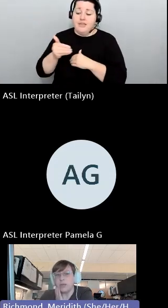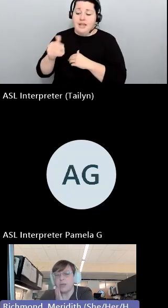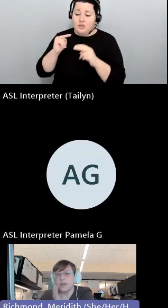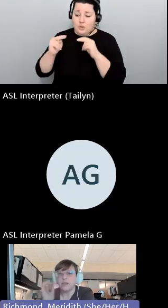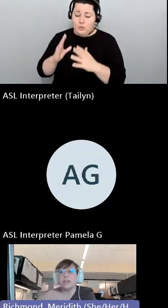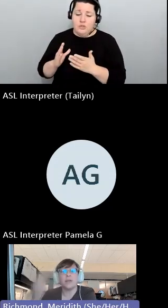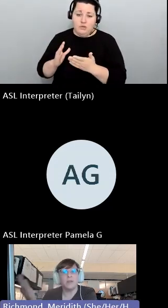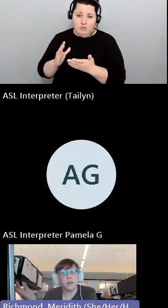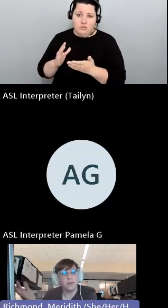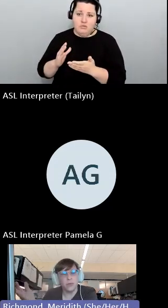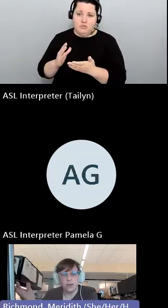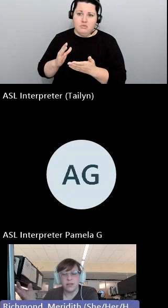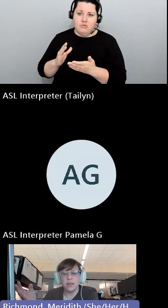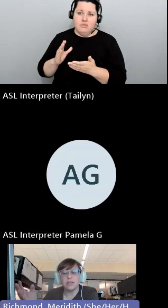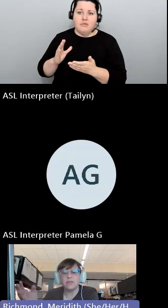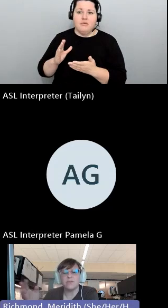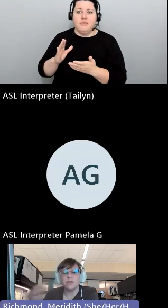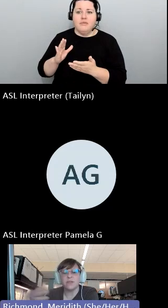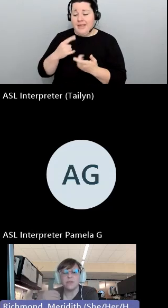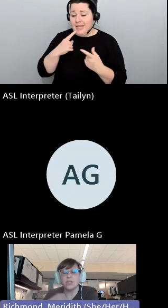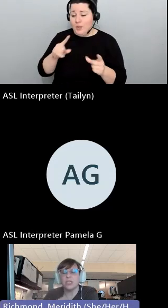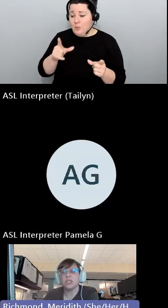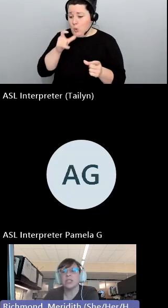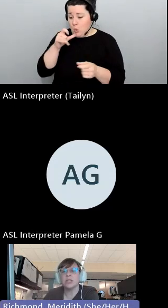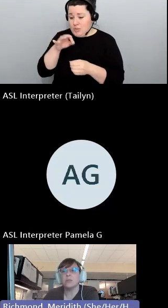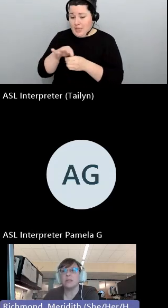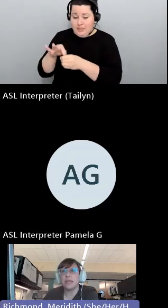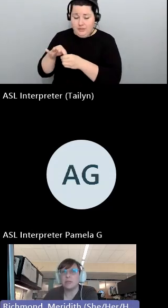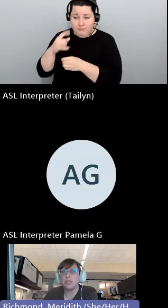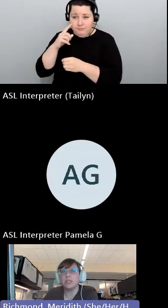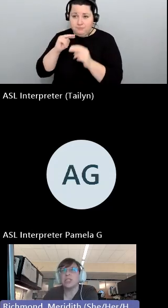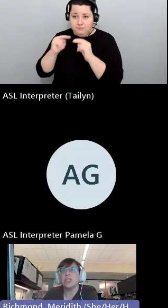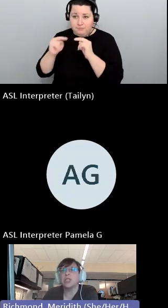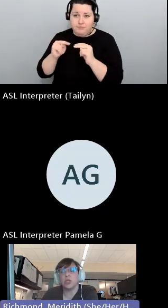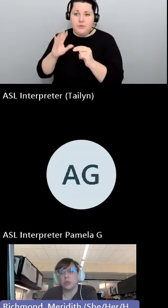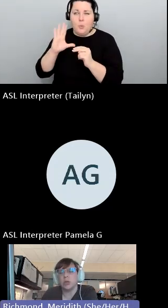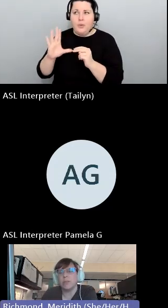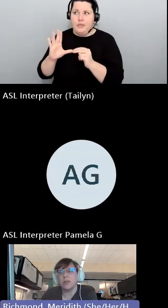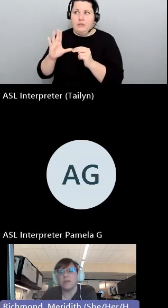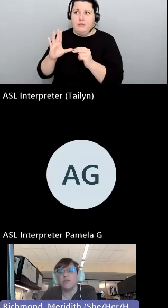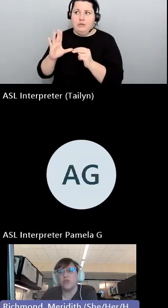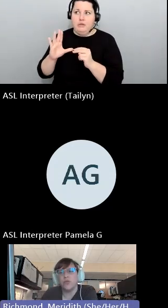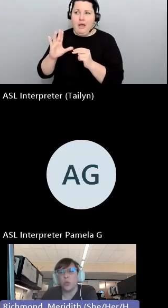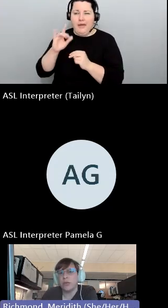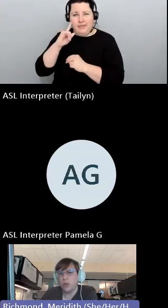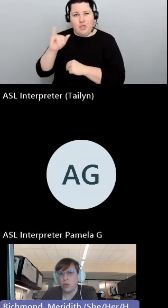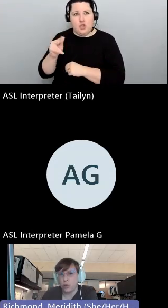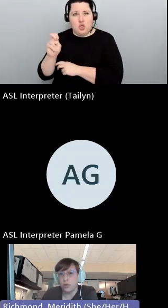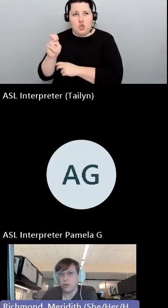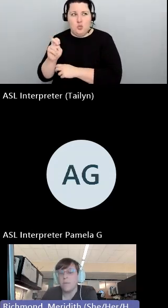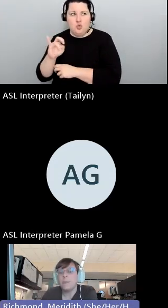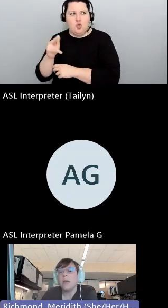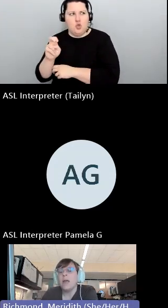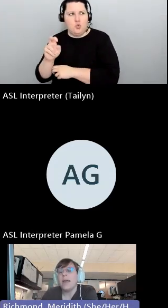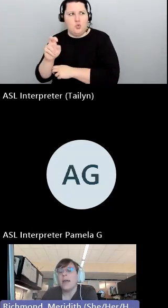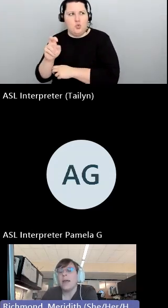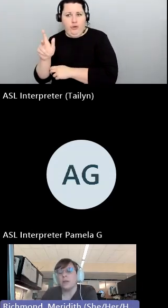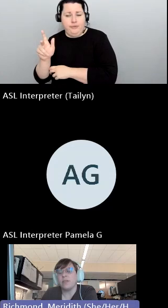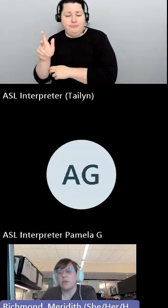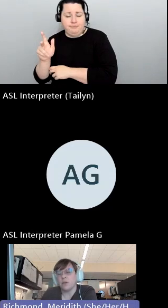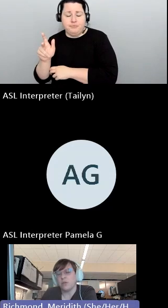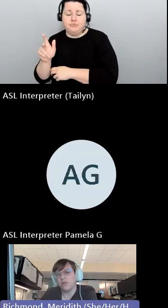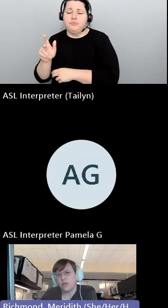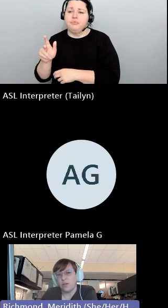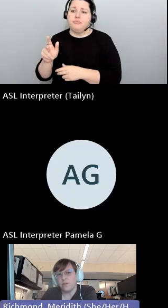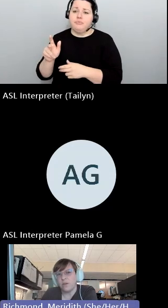will be, like, the announcement of who gets elected for negotiations will be announced in June, I believe June 23rd. And then